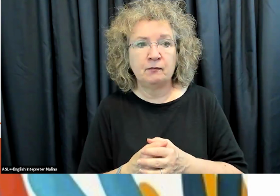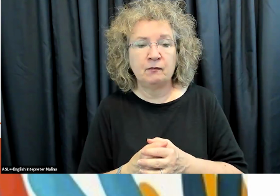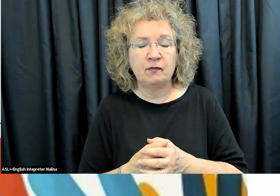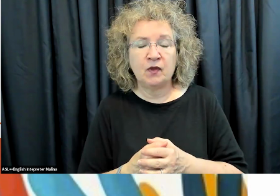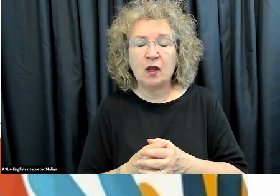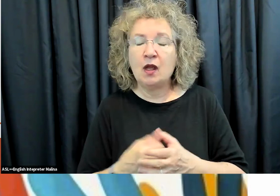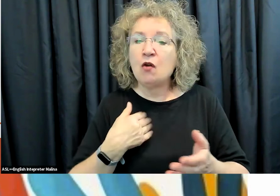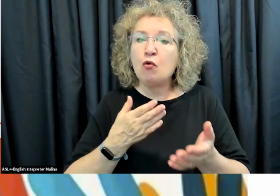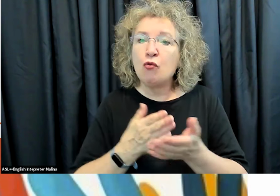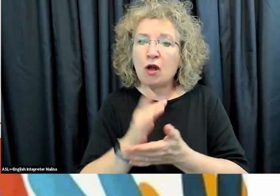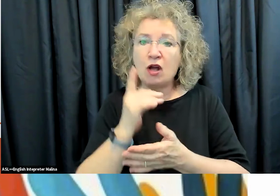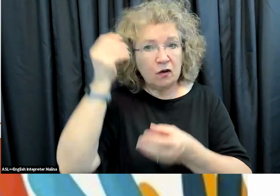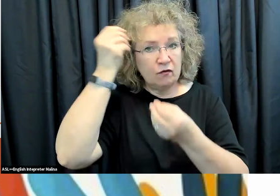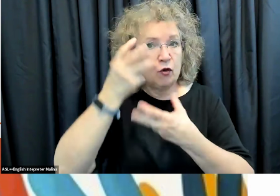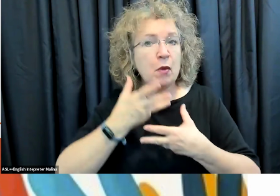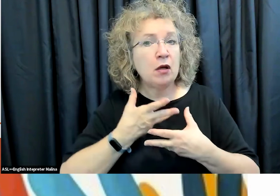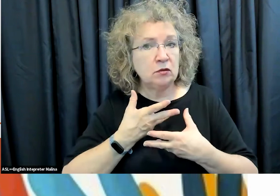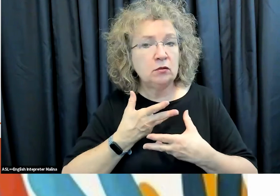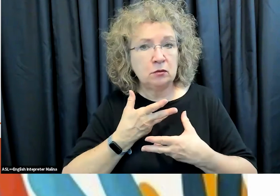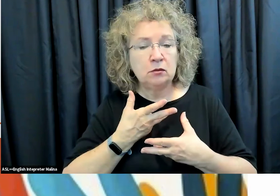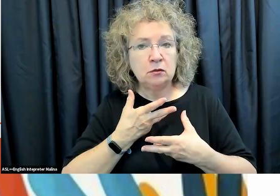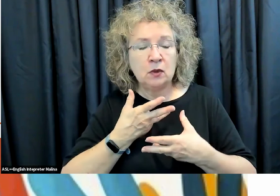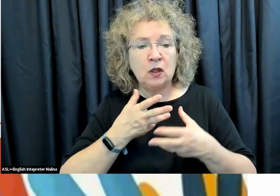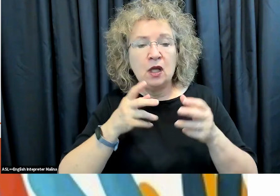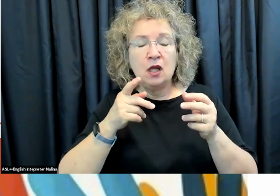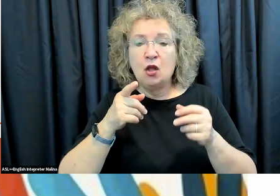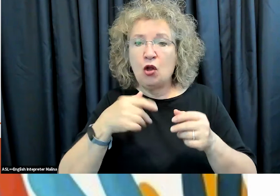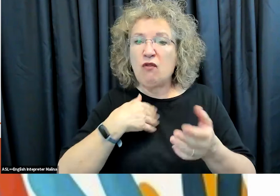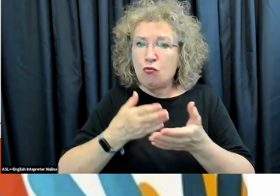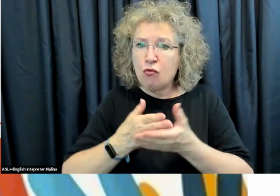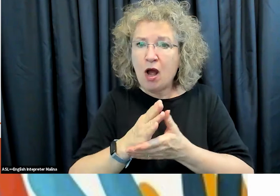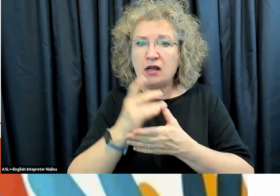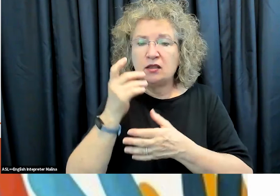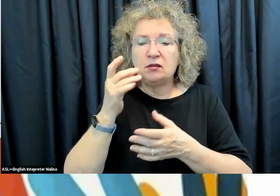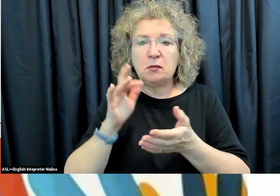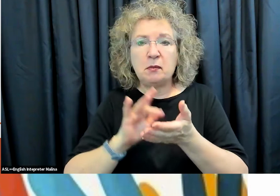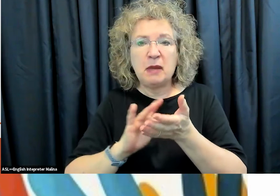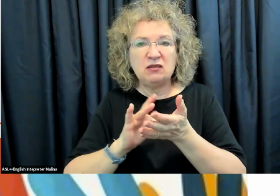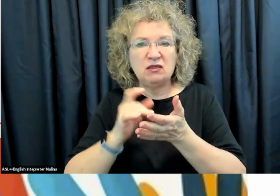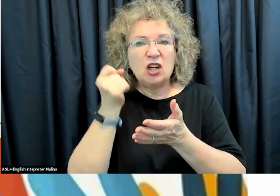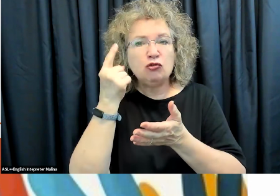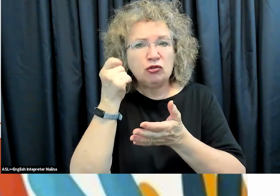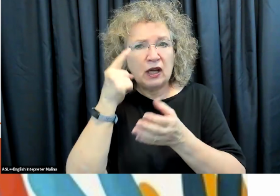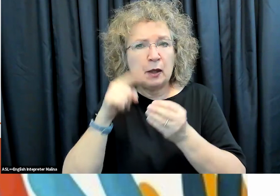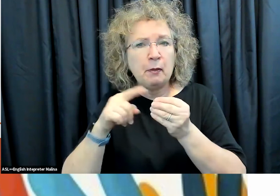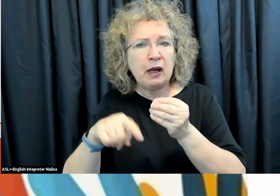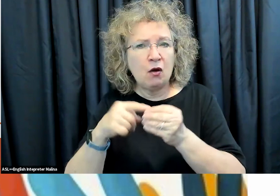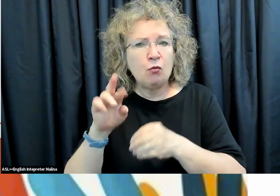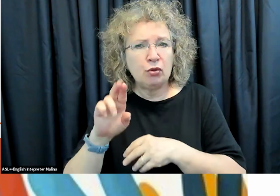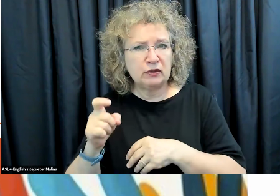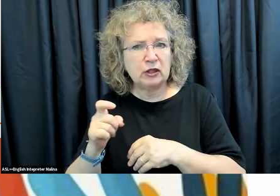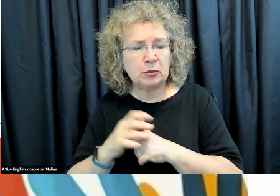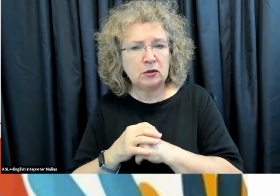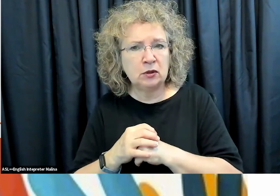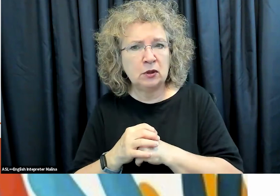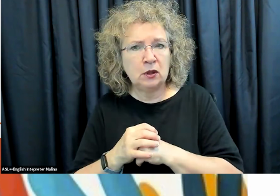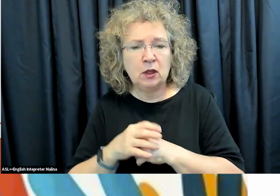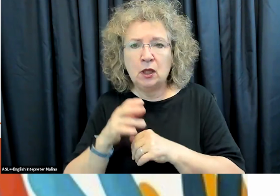As a patient, you have the right to easy to understand information about your prescription medications. You have the right to